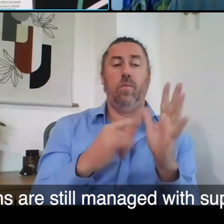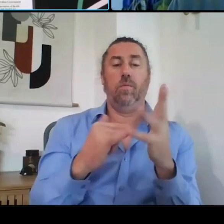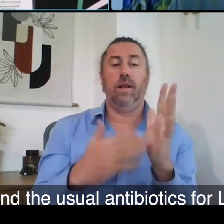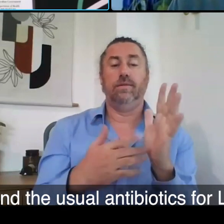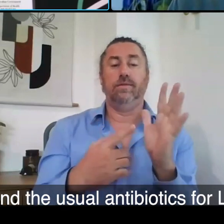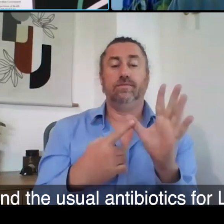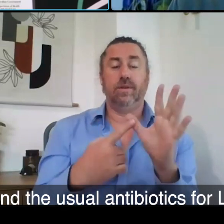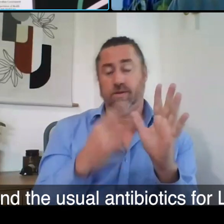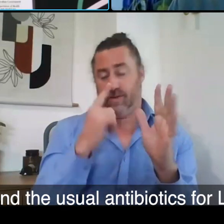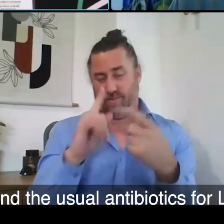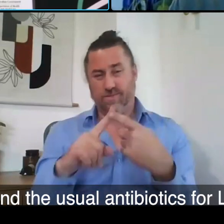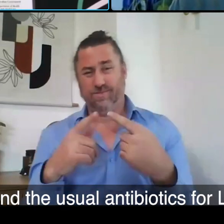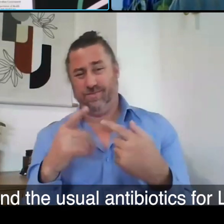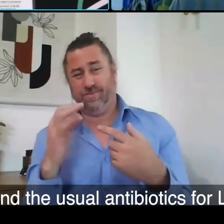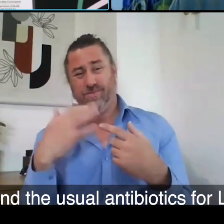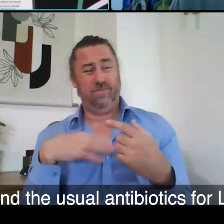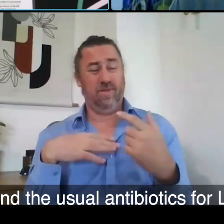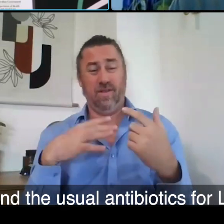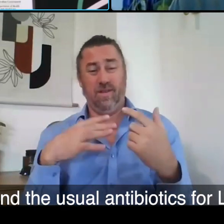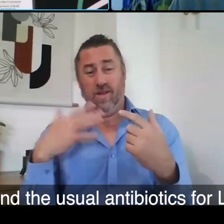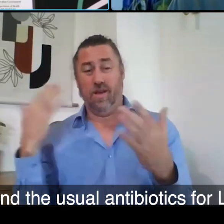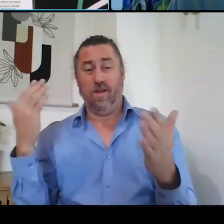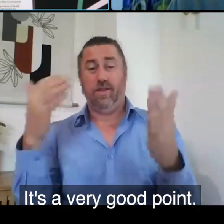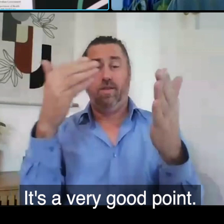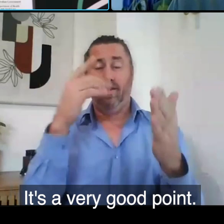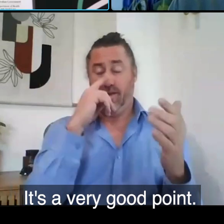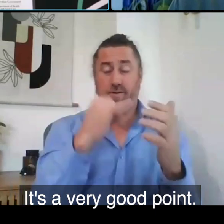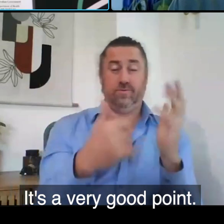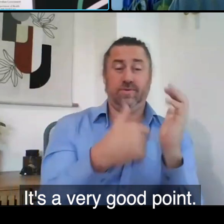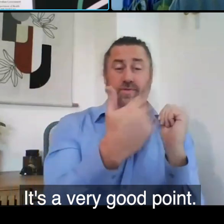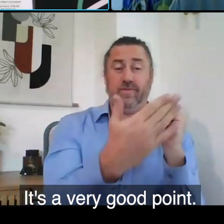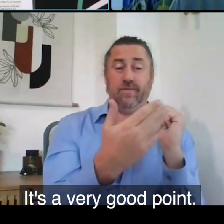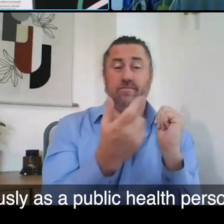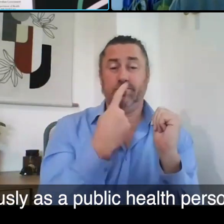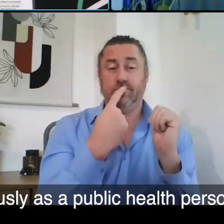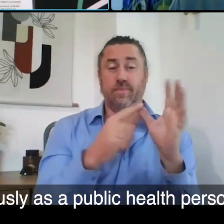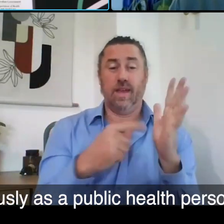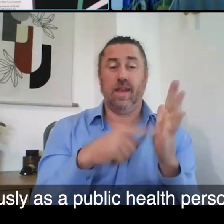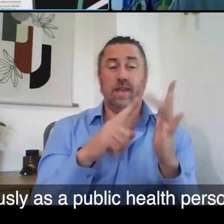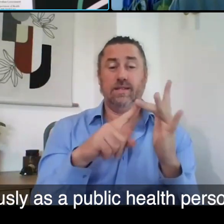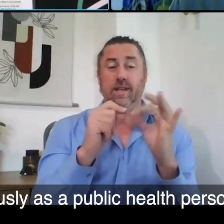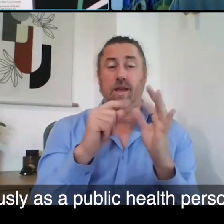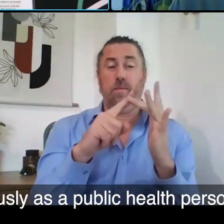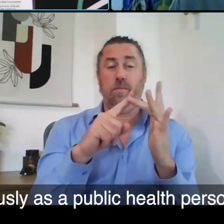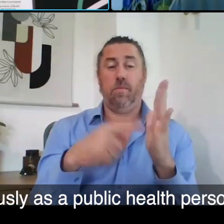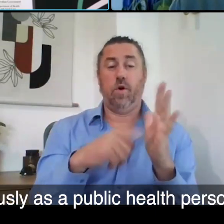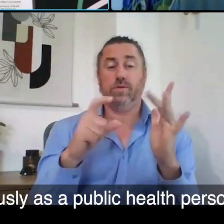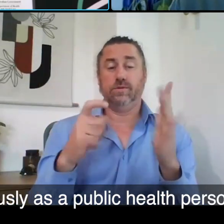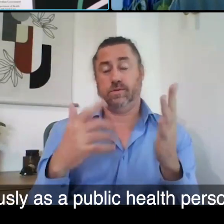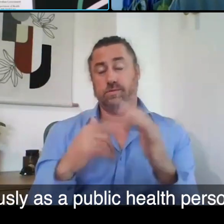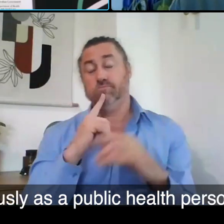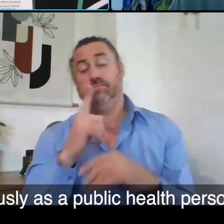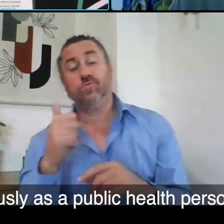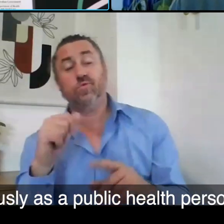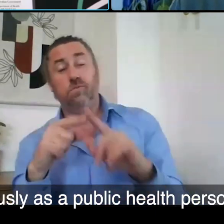managed with supportive care and the usual antibiotics for LRTIs. It's a very good point. Obviously, as a public